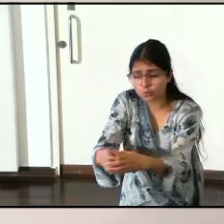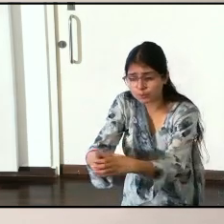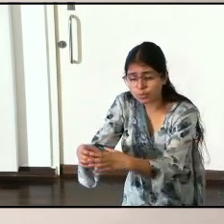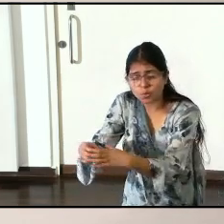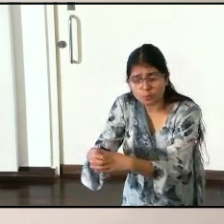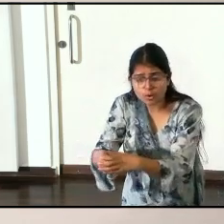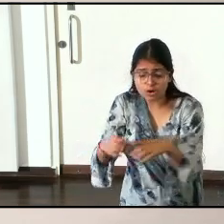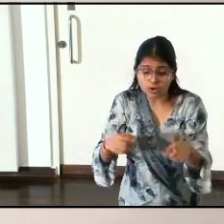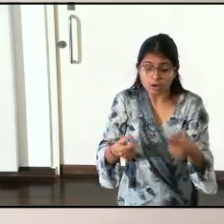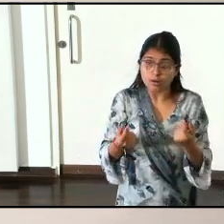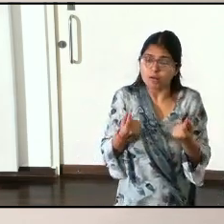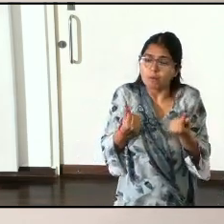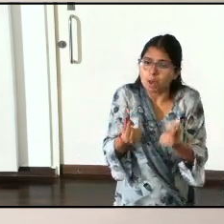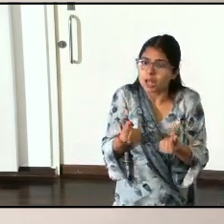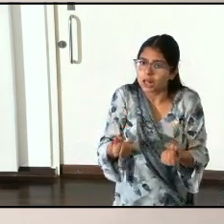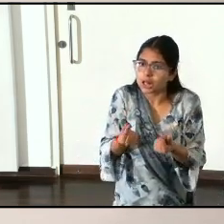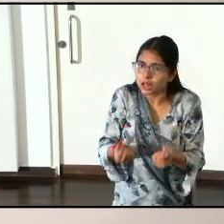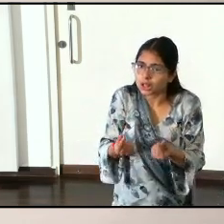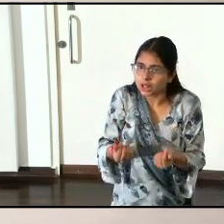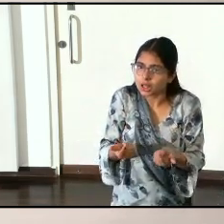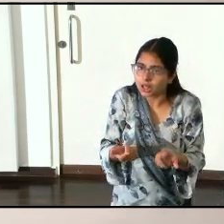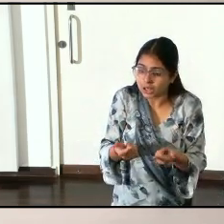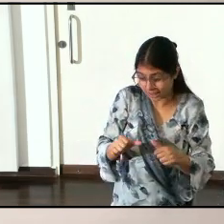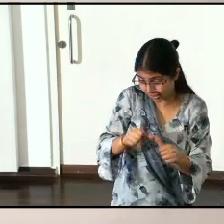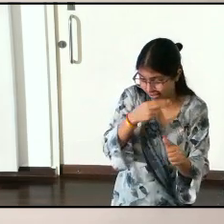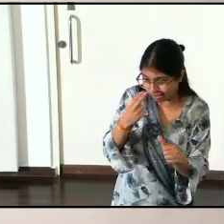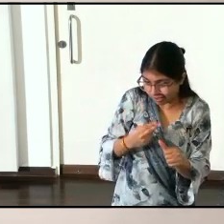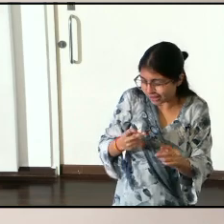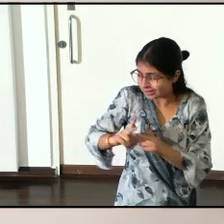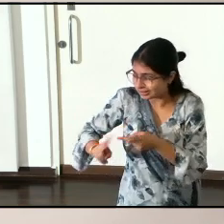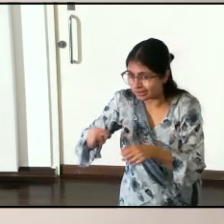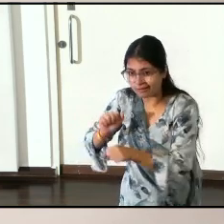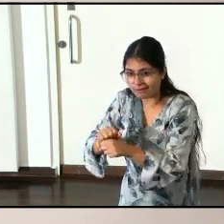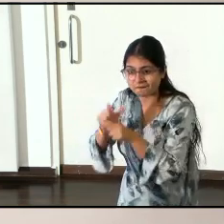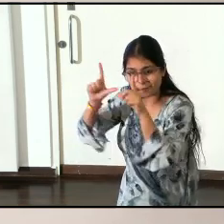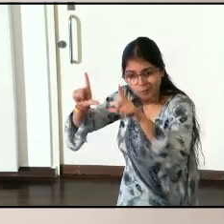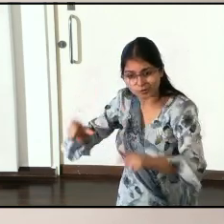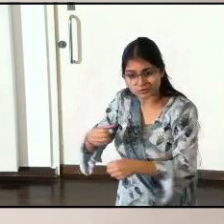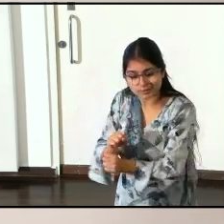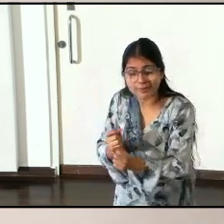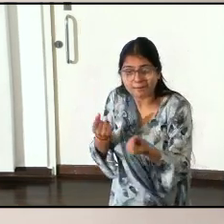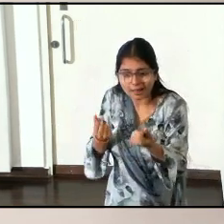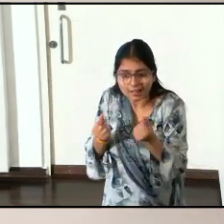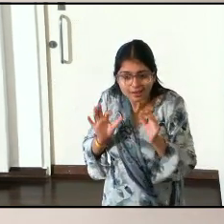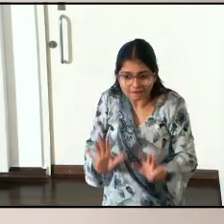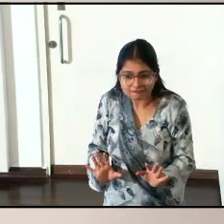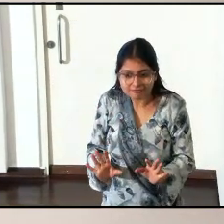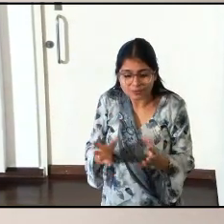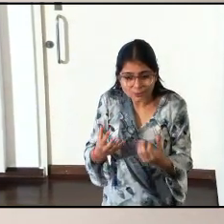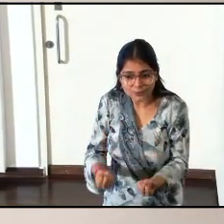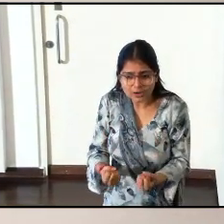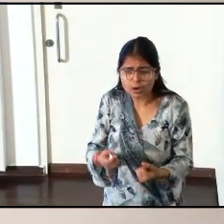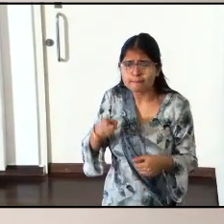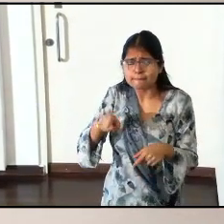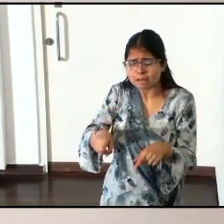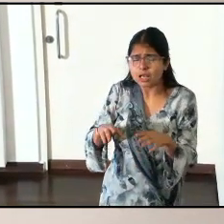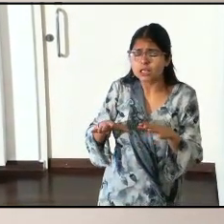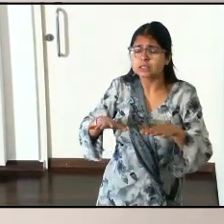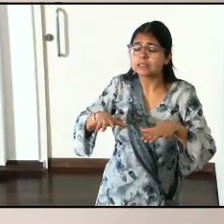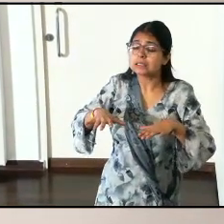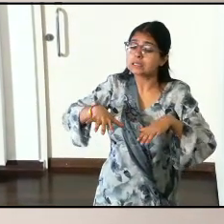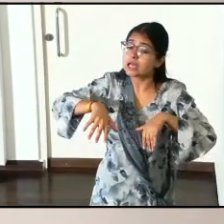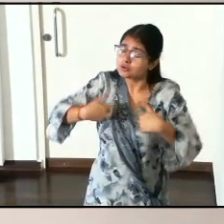flush with money. You need money to be able to do a lot of all of this kind of work, right? But when when you can put